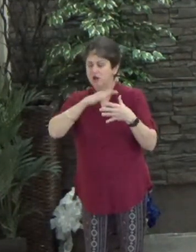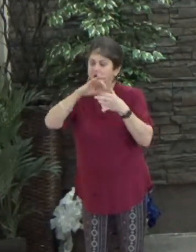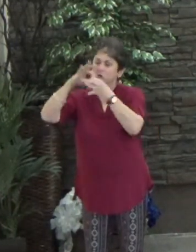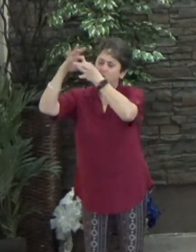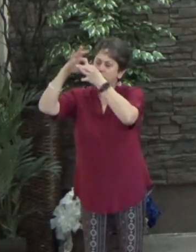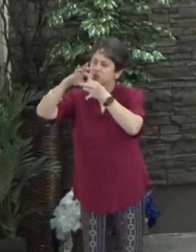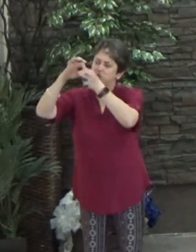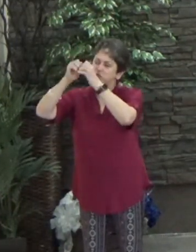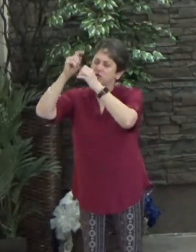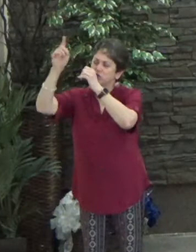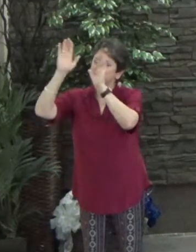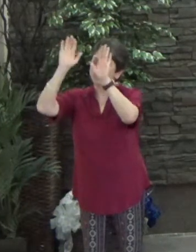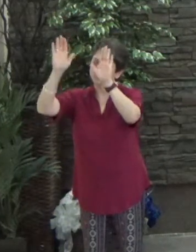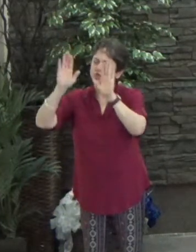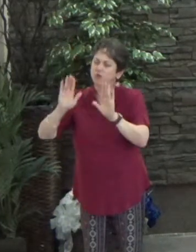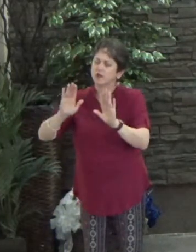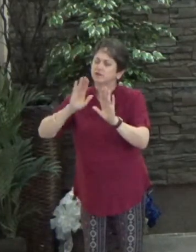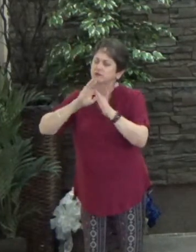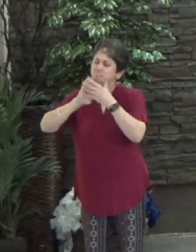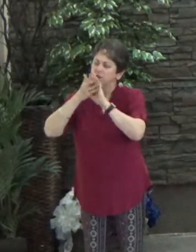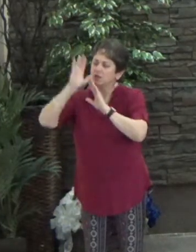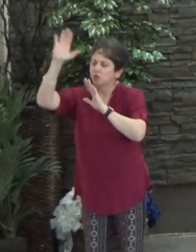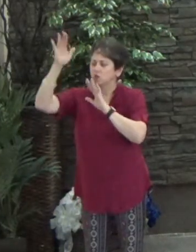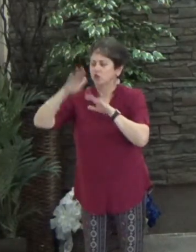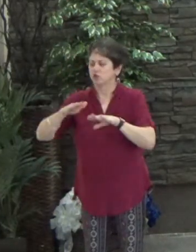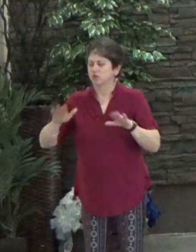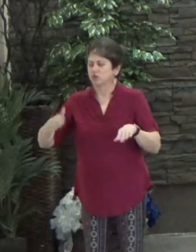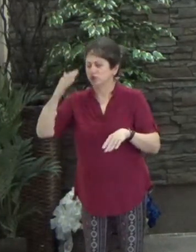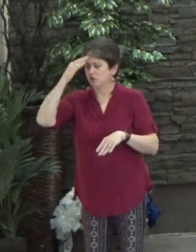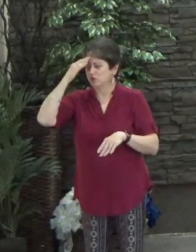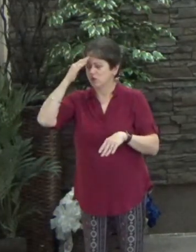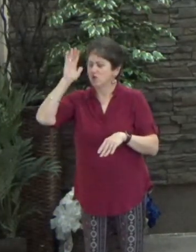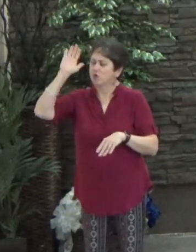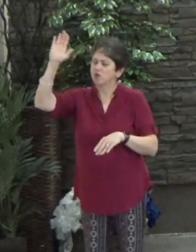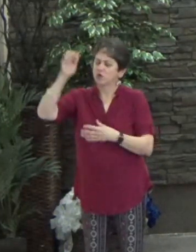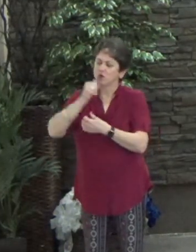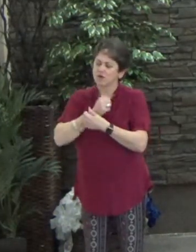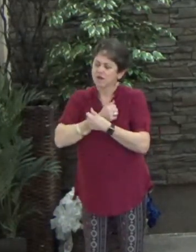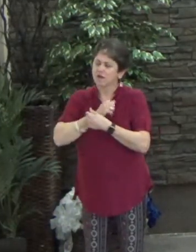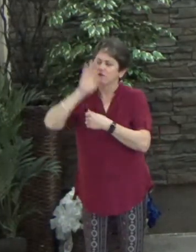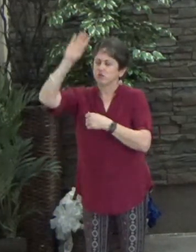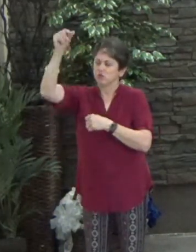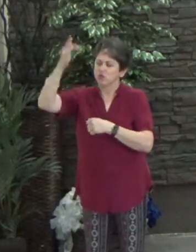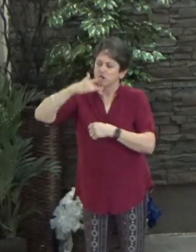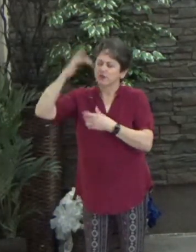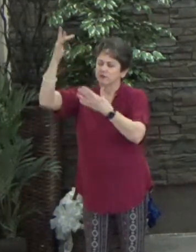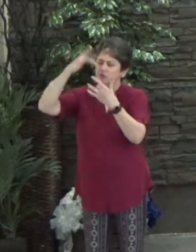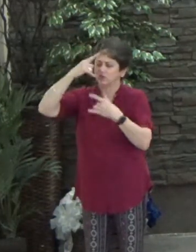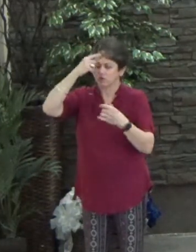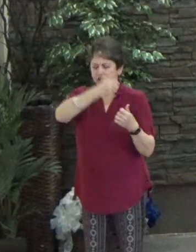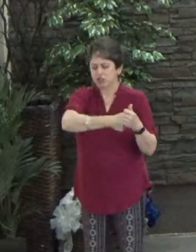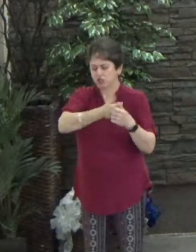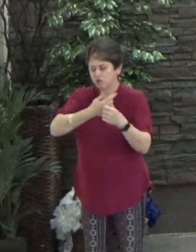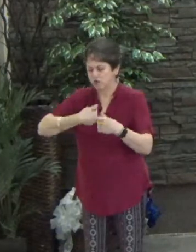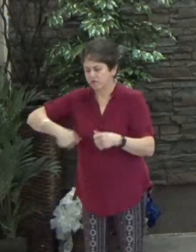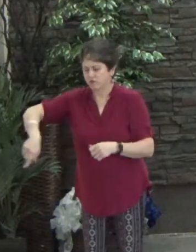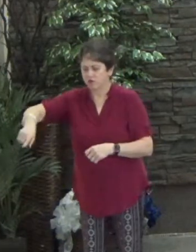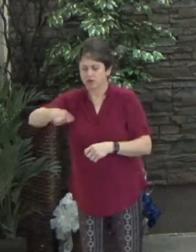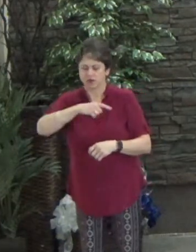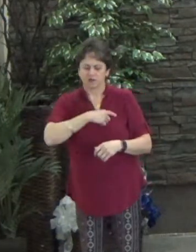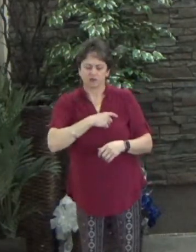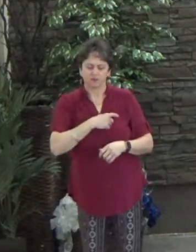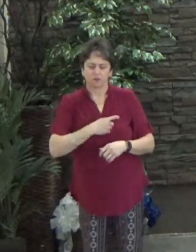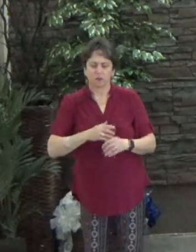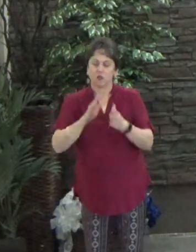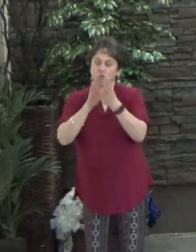relationship with you. It's so great to be your children and to know your love and your grace and your mercy to each and every one of us. Well, we